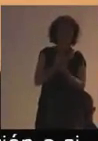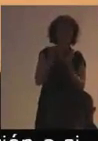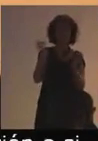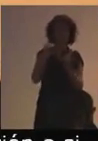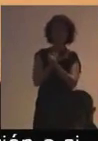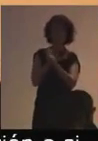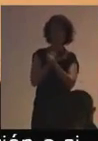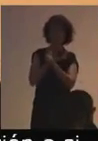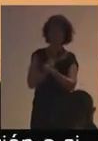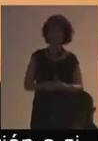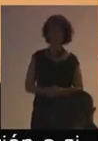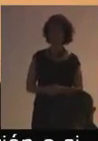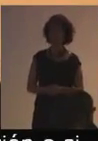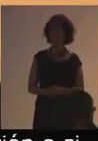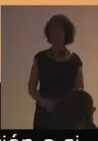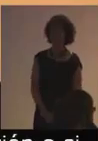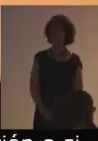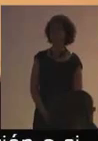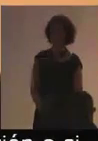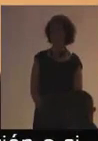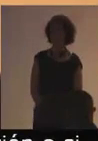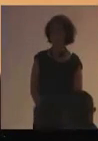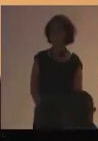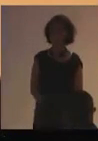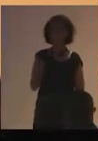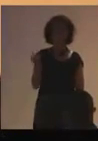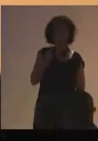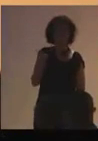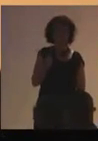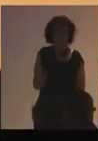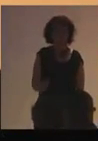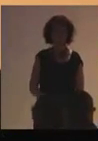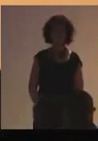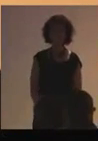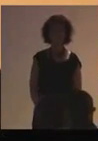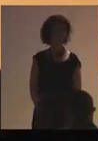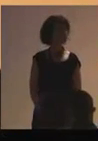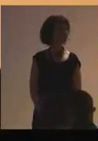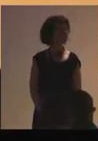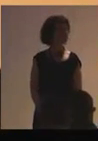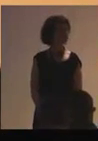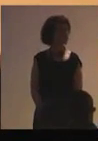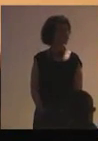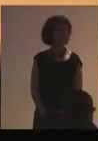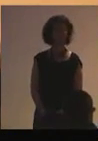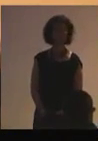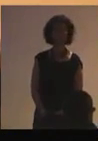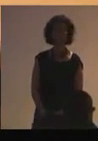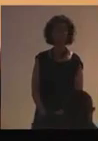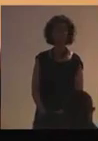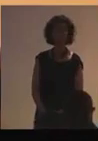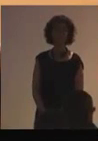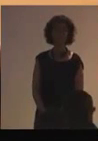a question, and explain whether you're a student, a worker, or what you do, or both. Any question?